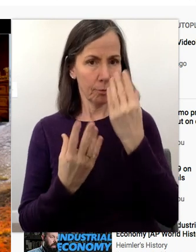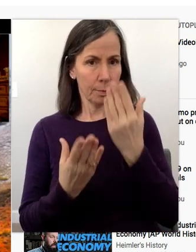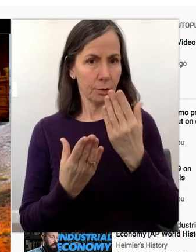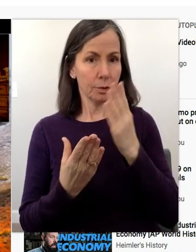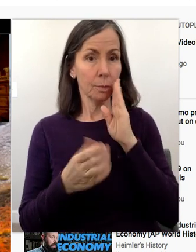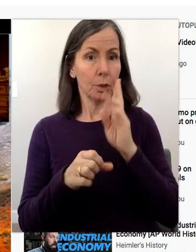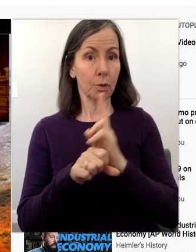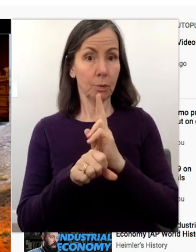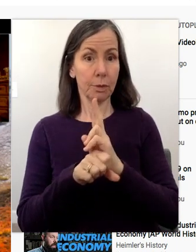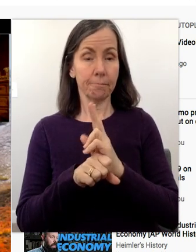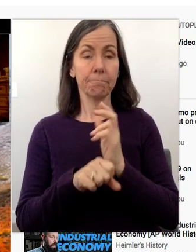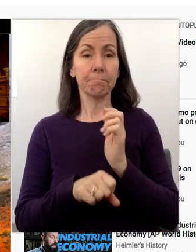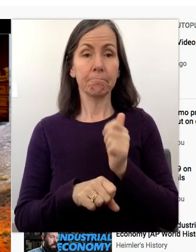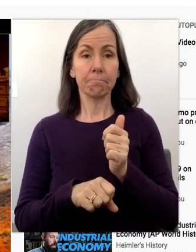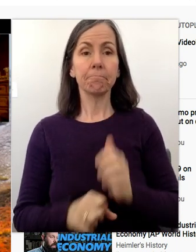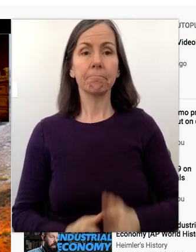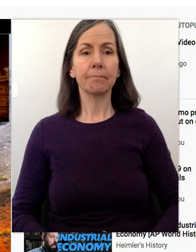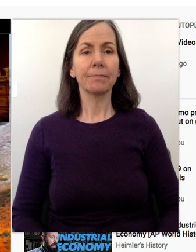Okay.